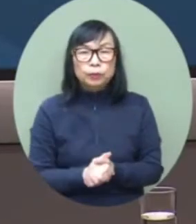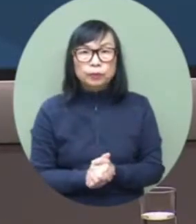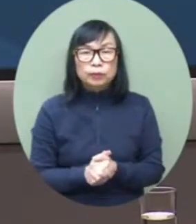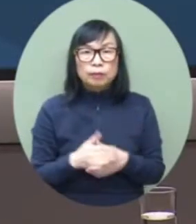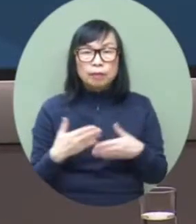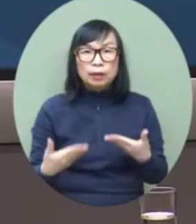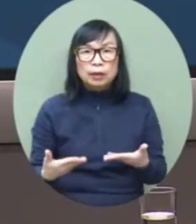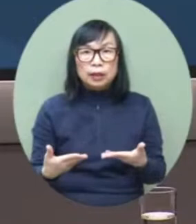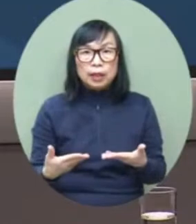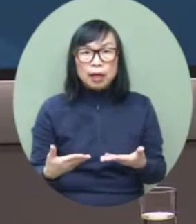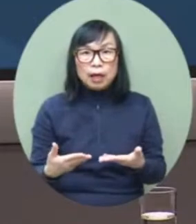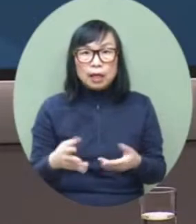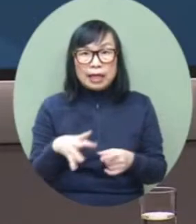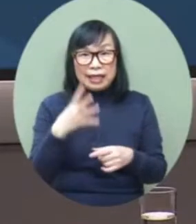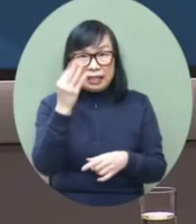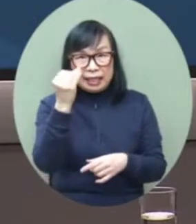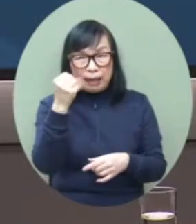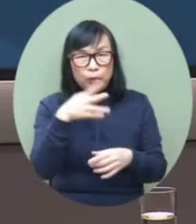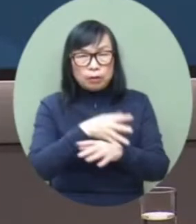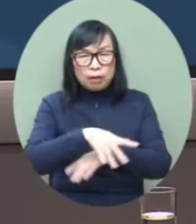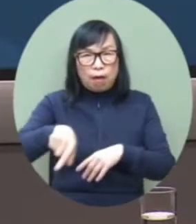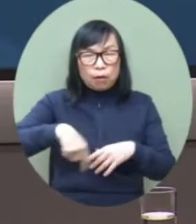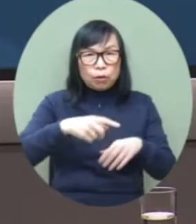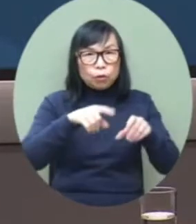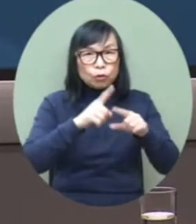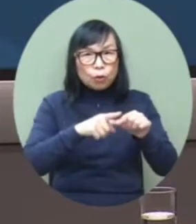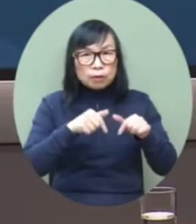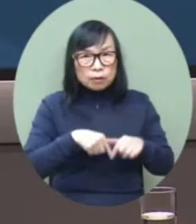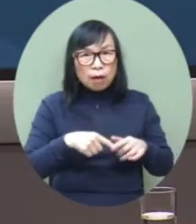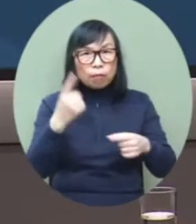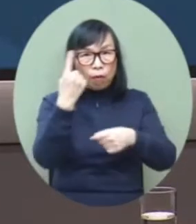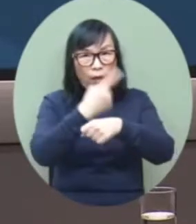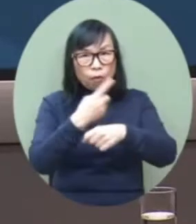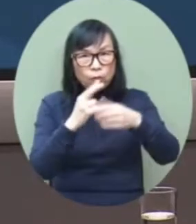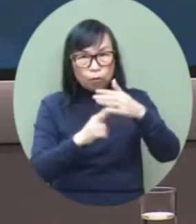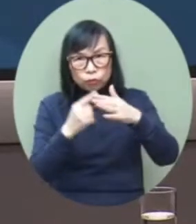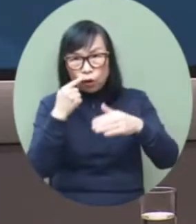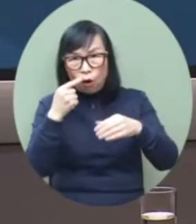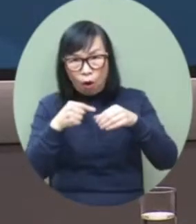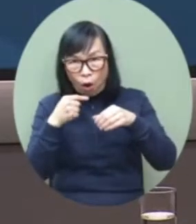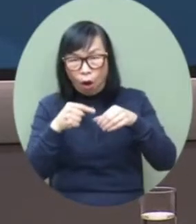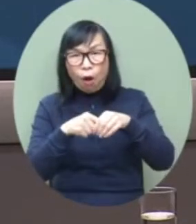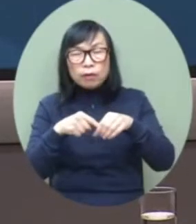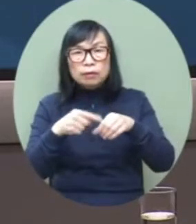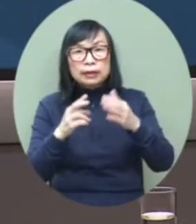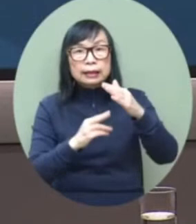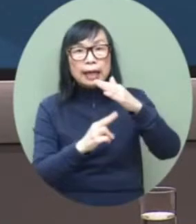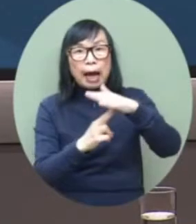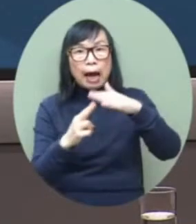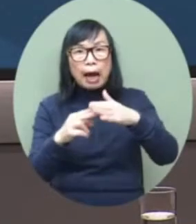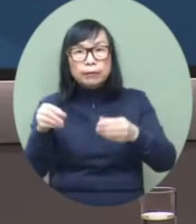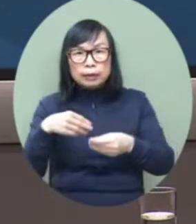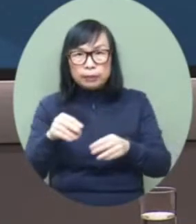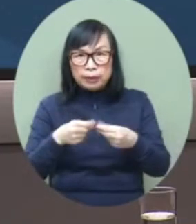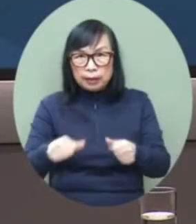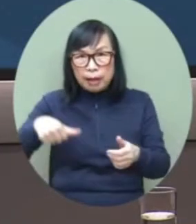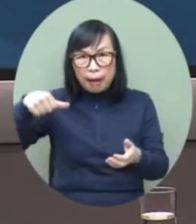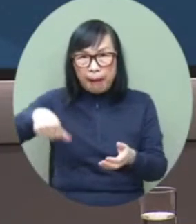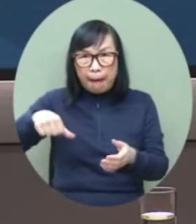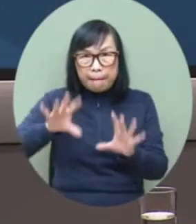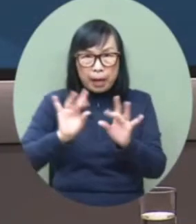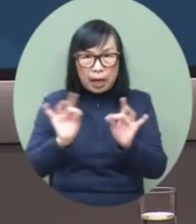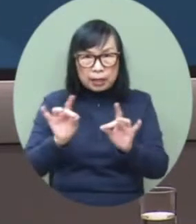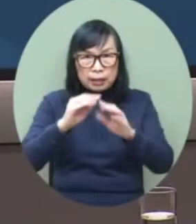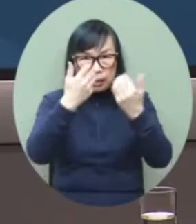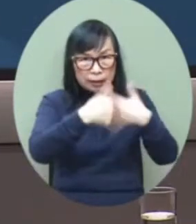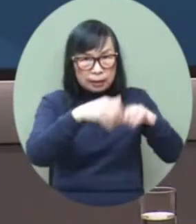of Sinovac and BioNTech. Parents should have no more hesitation and take their children for vaccination. We